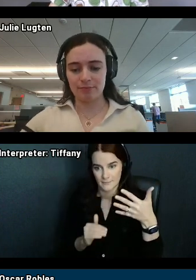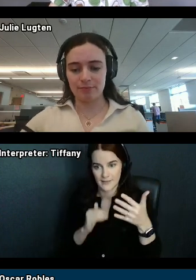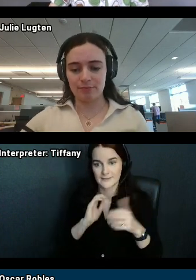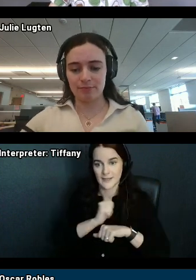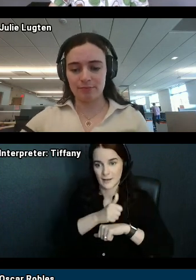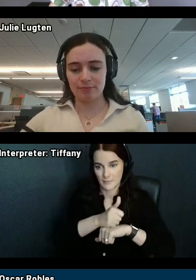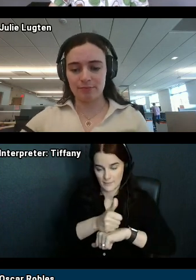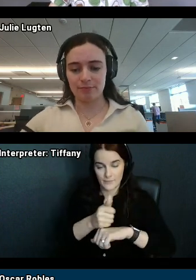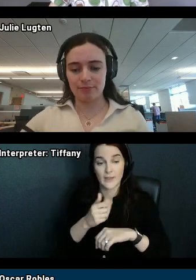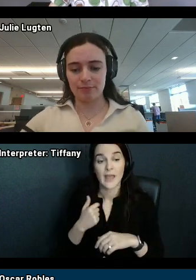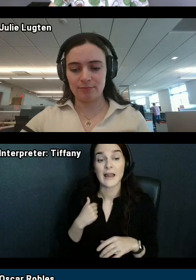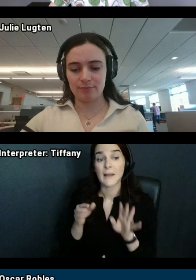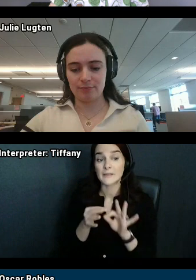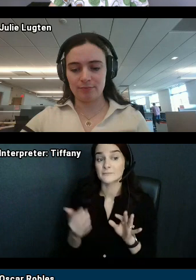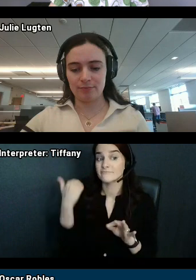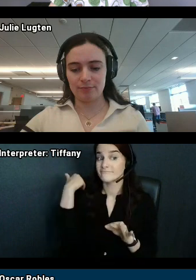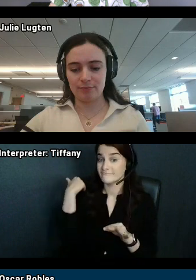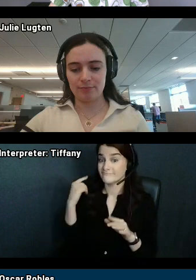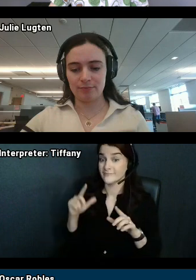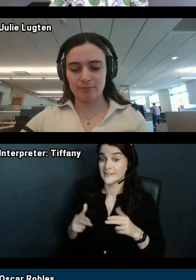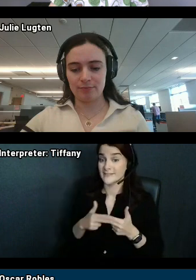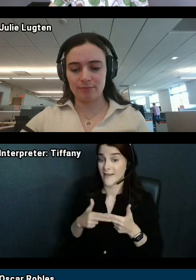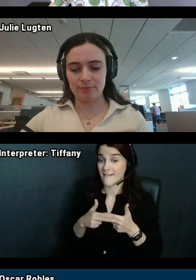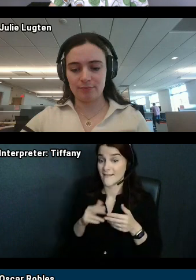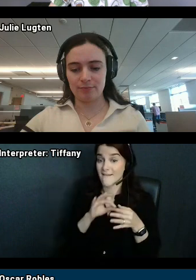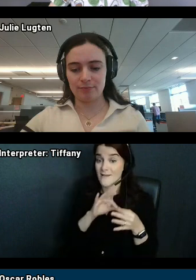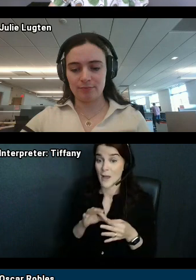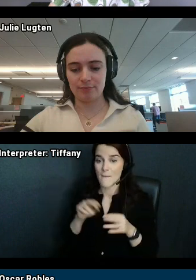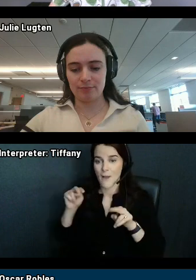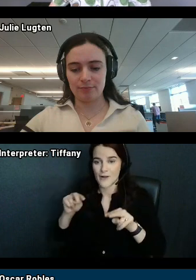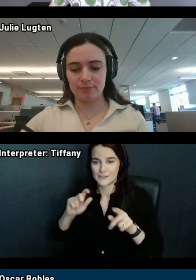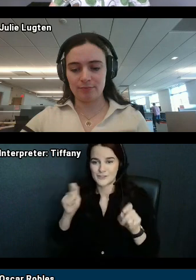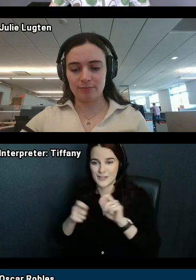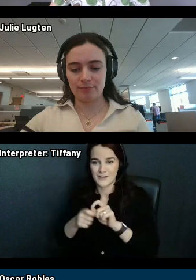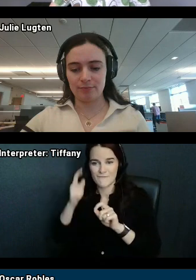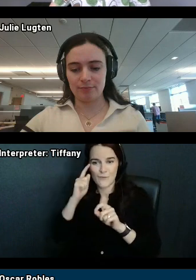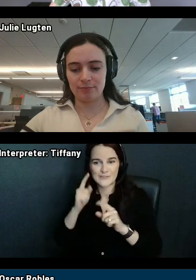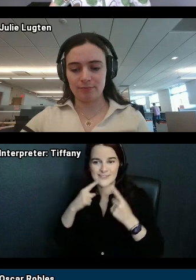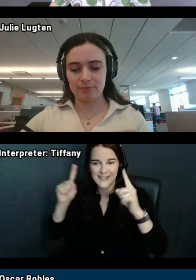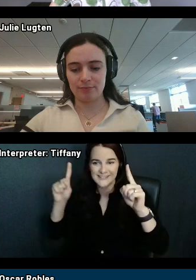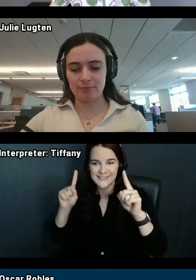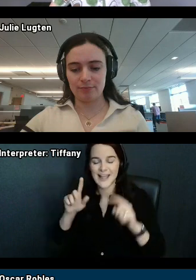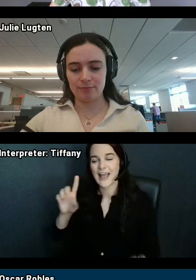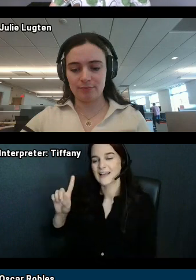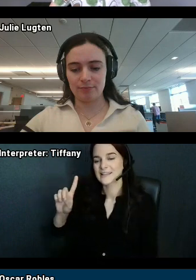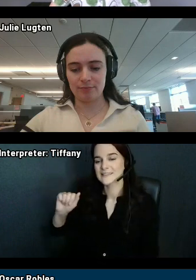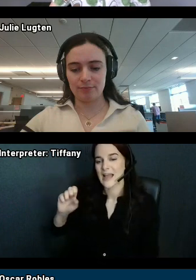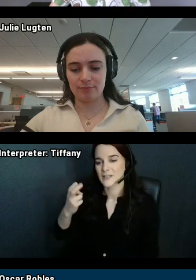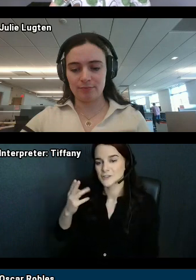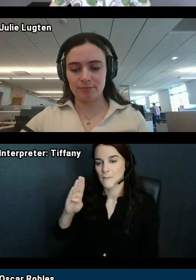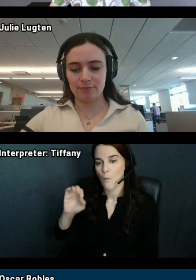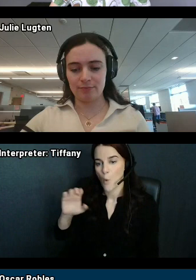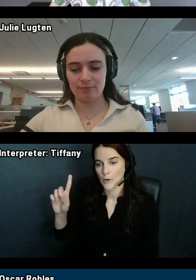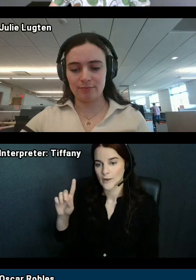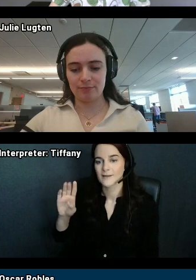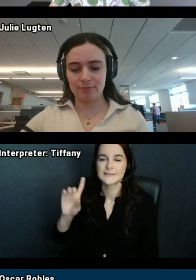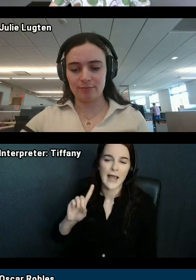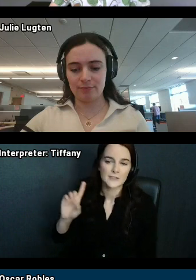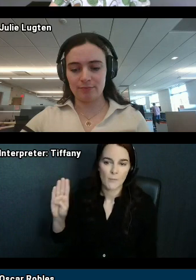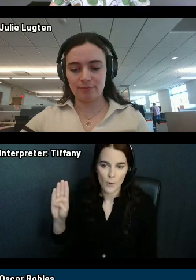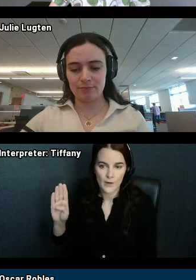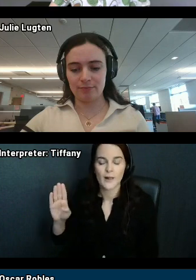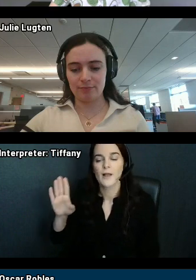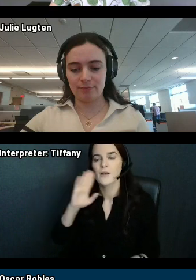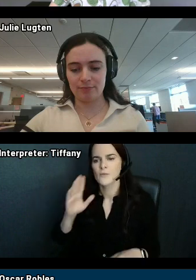your changes for success, and a dashboard is a great way to do this. by making sure users are completing tasks,